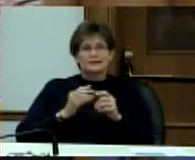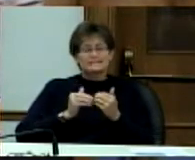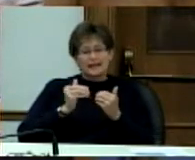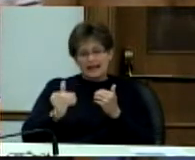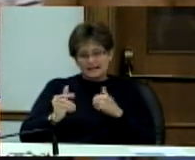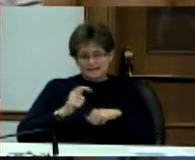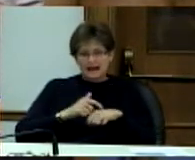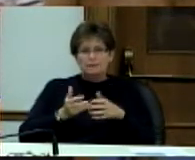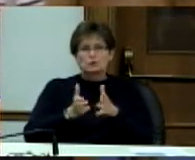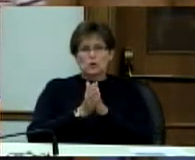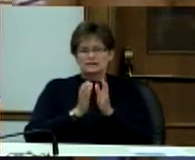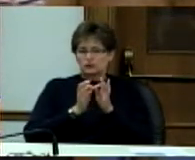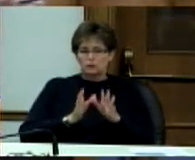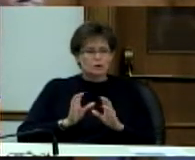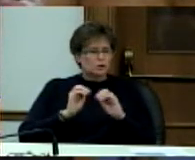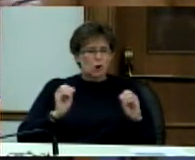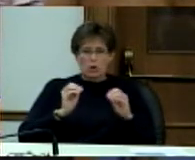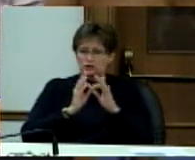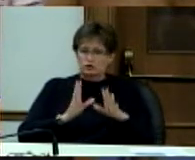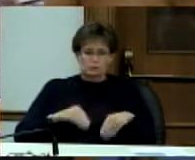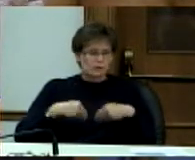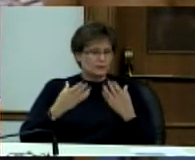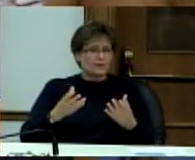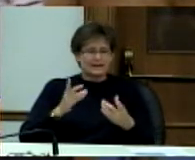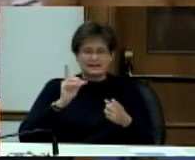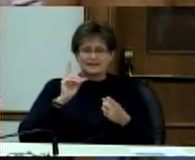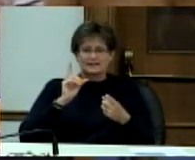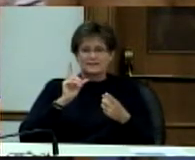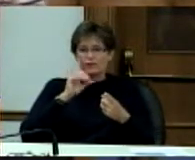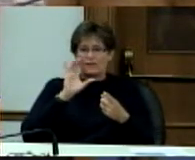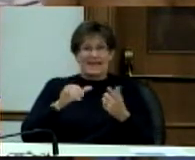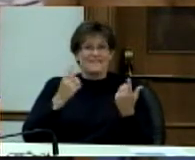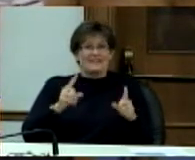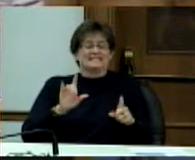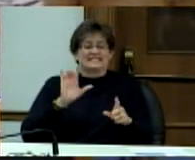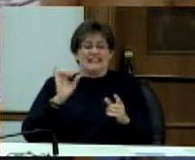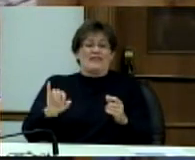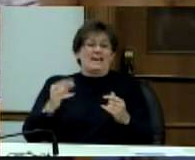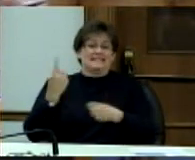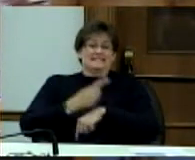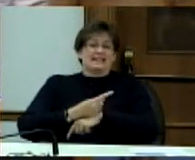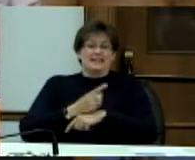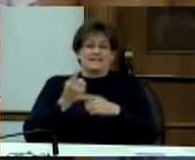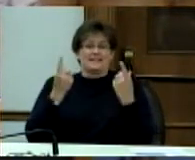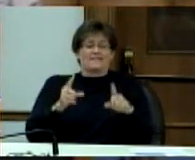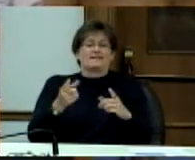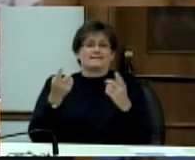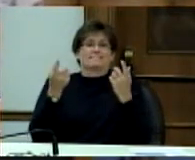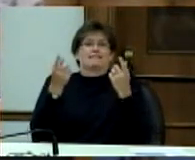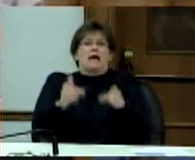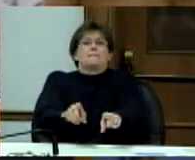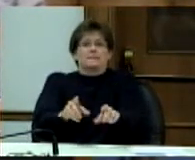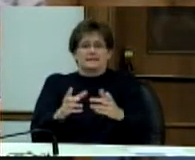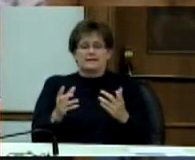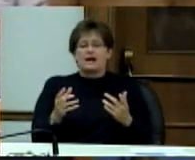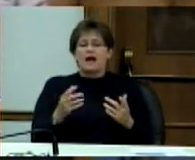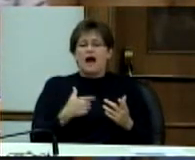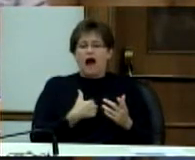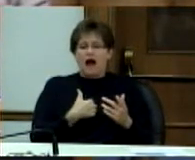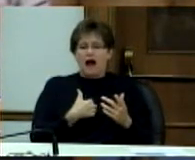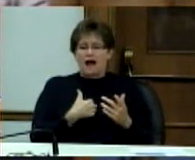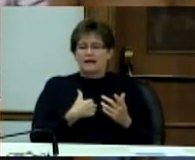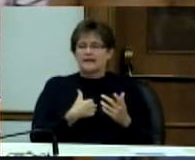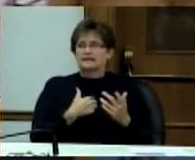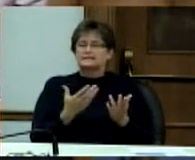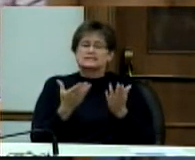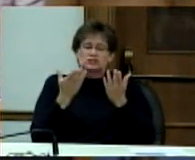Like 2 months in advance, and there was no interpreter provided for the event, till the day of the event. And